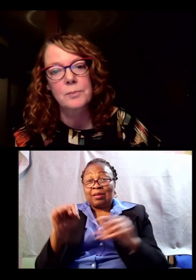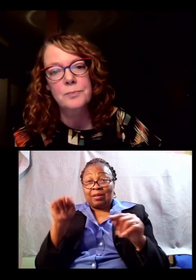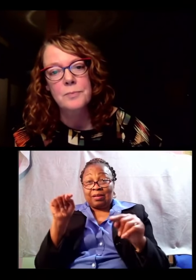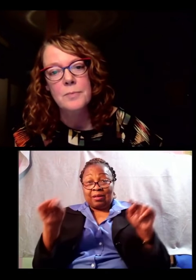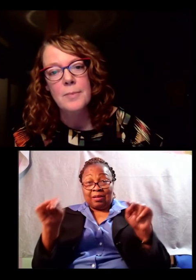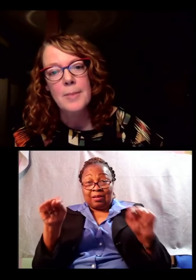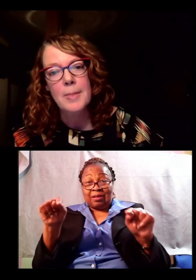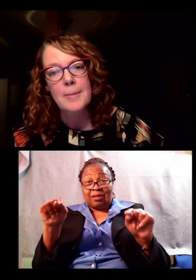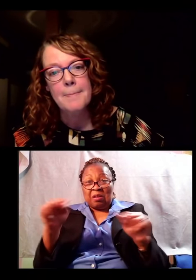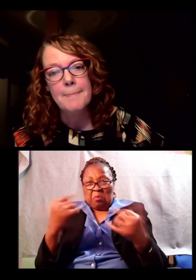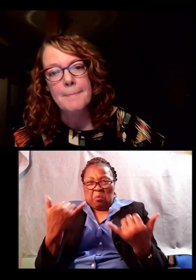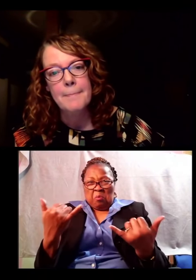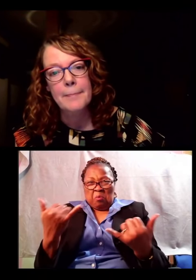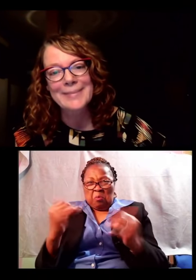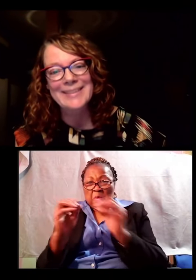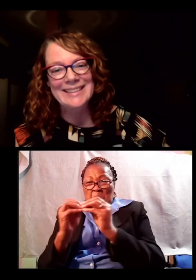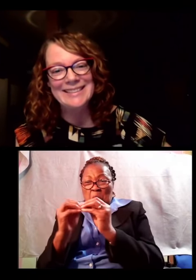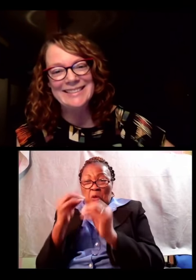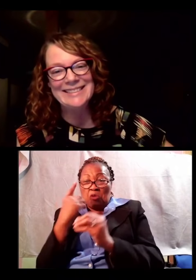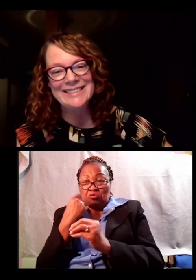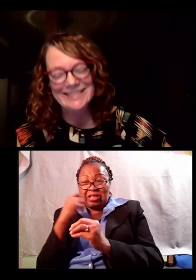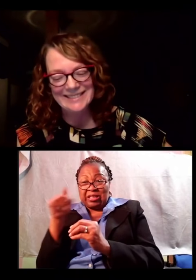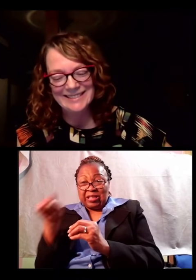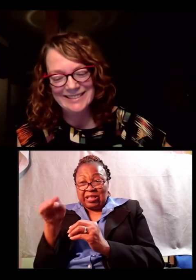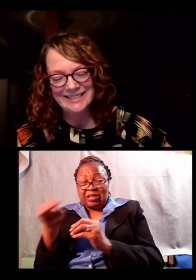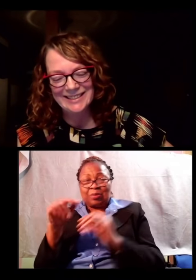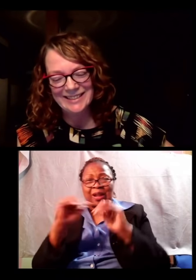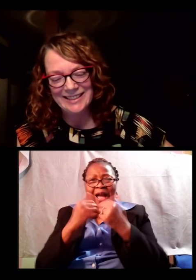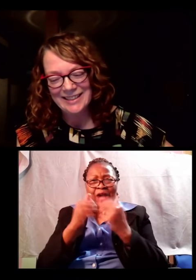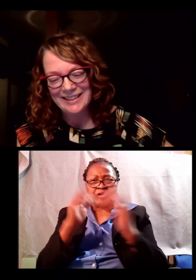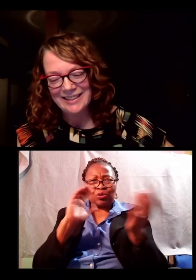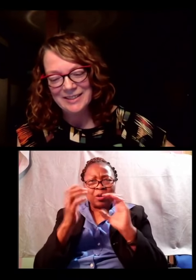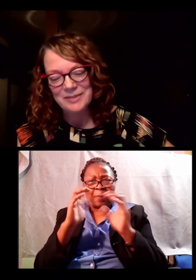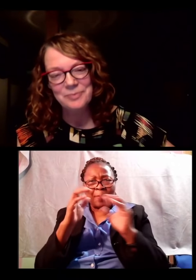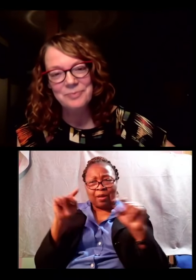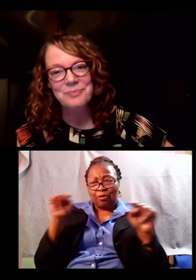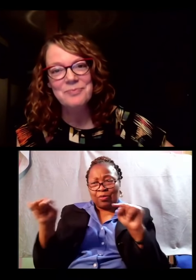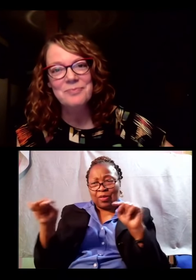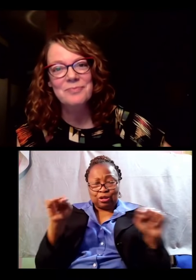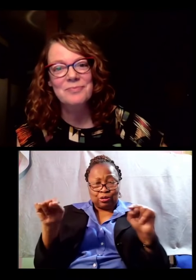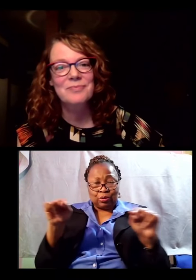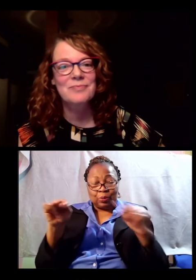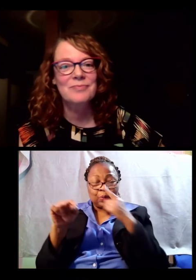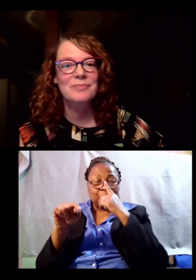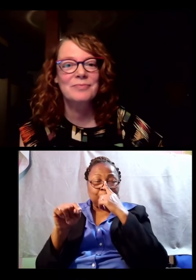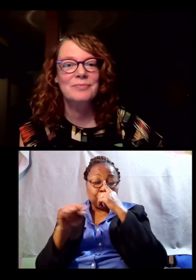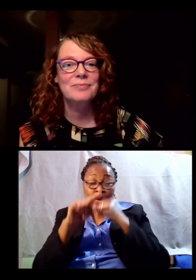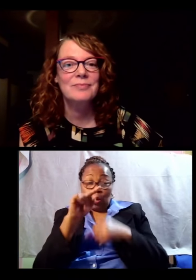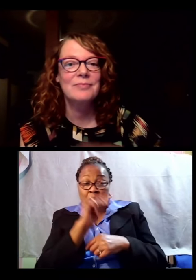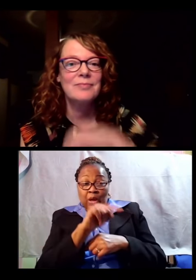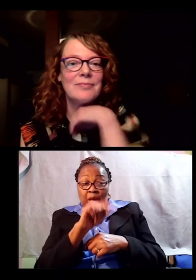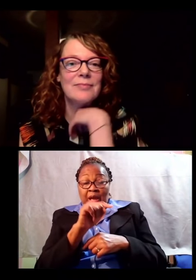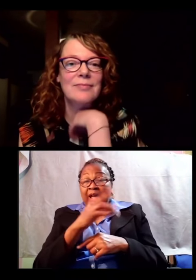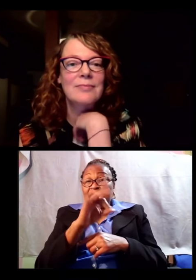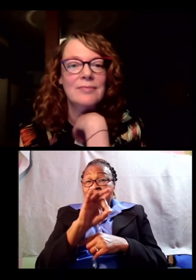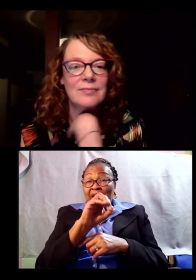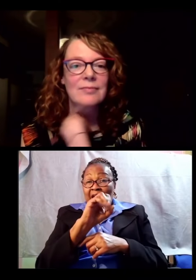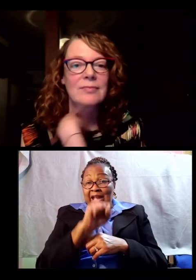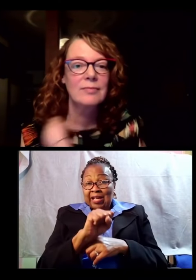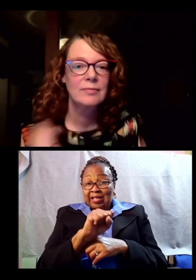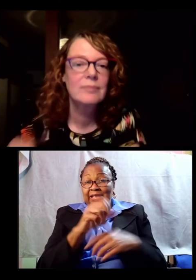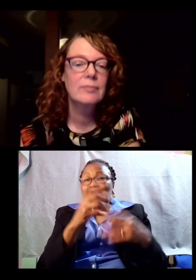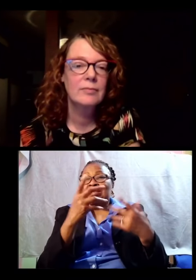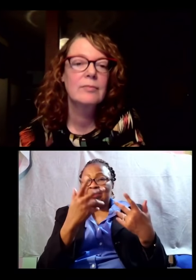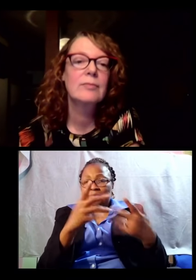another? Well, in the early 80s, we had the 60s, quite a lot